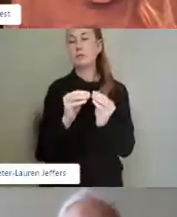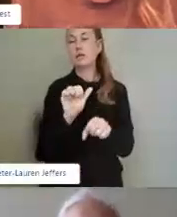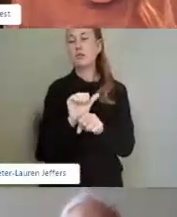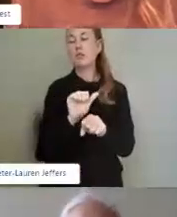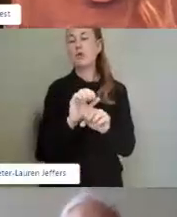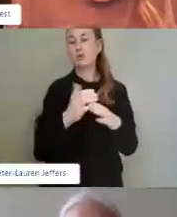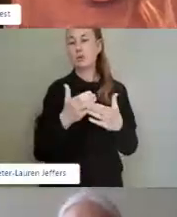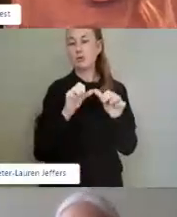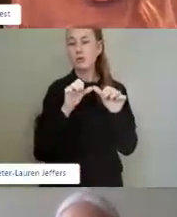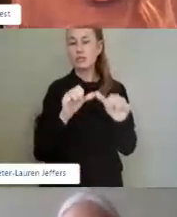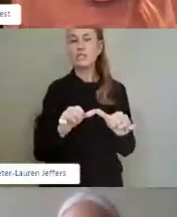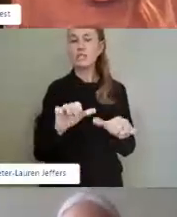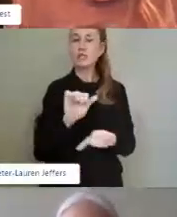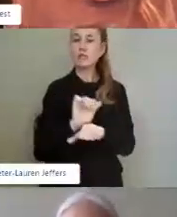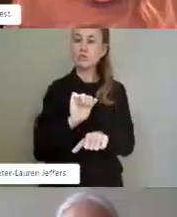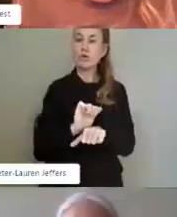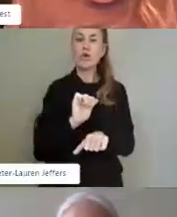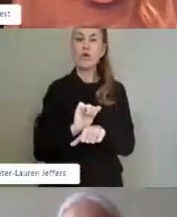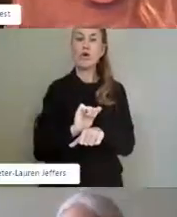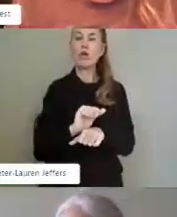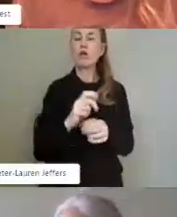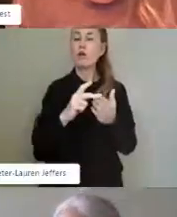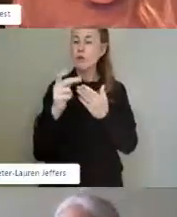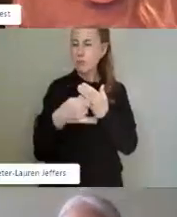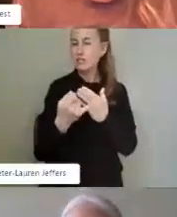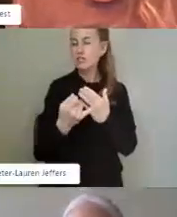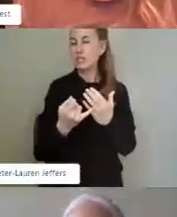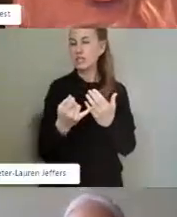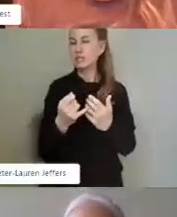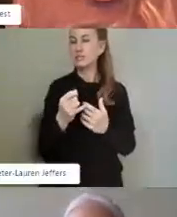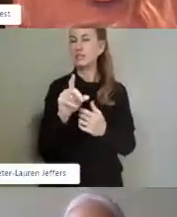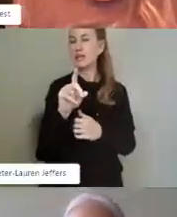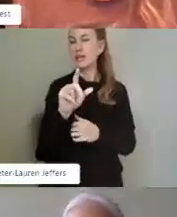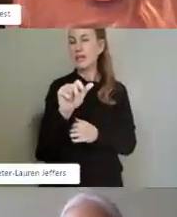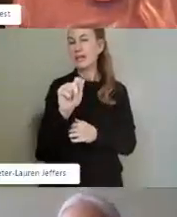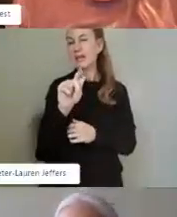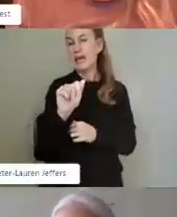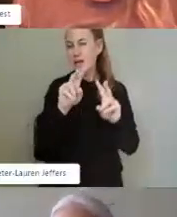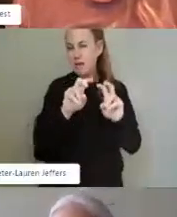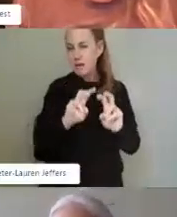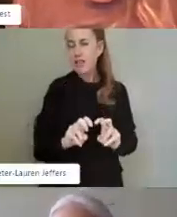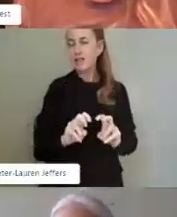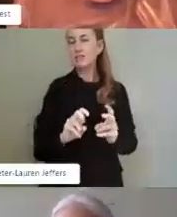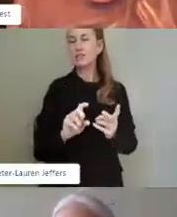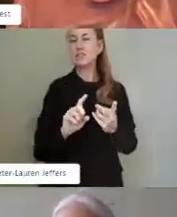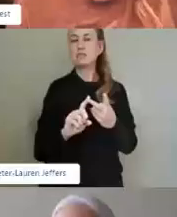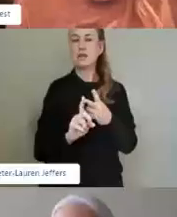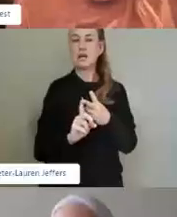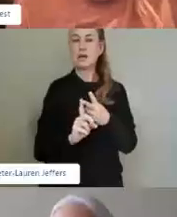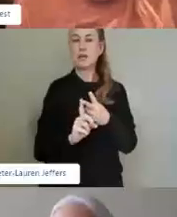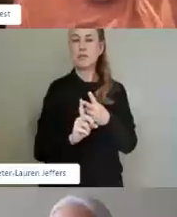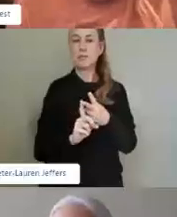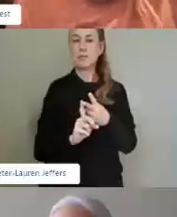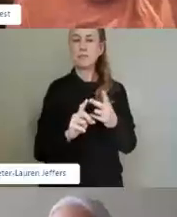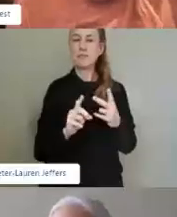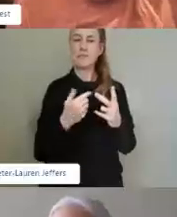to work on their projects that they're working on. Data analysis is moving along. They meet a